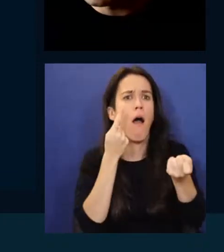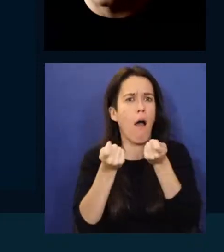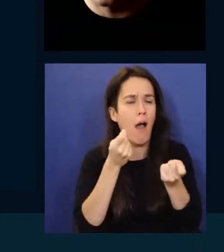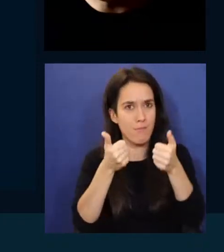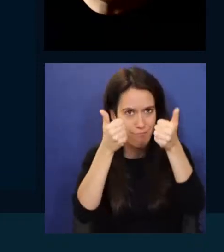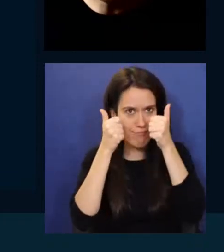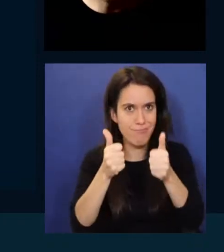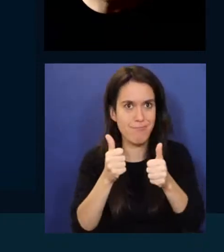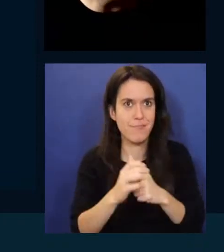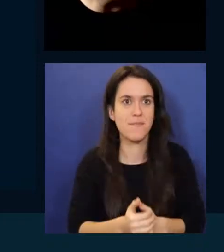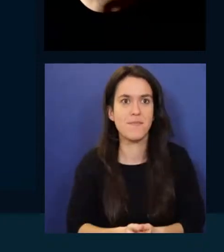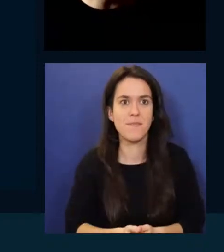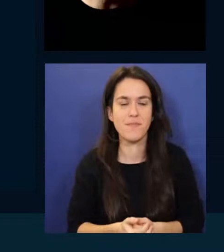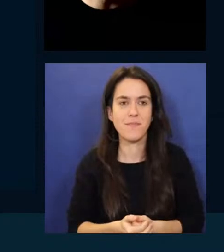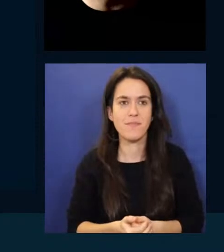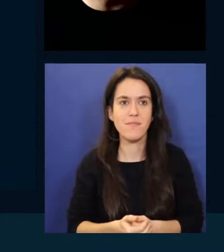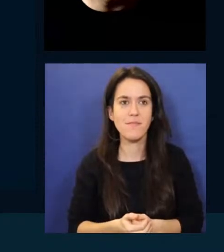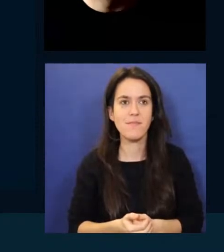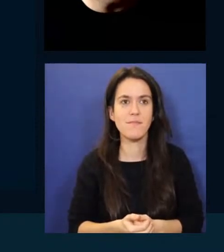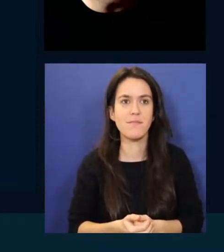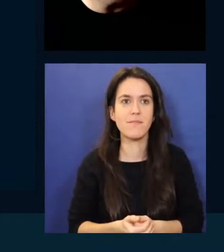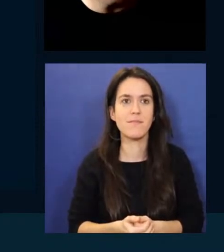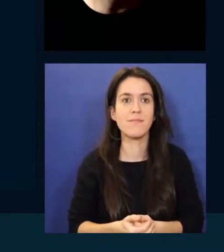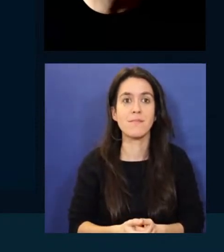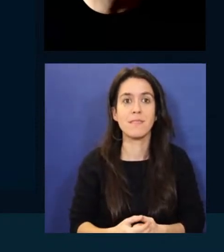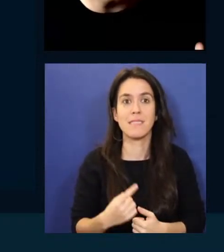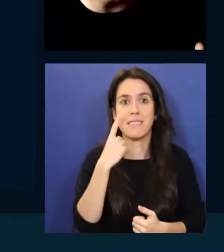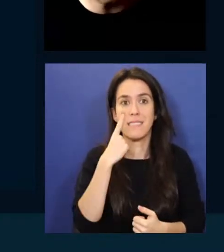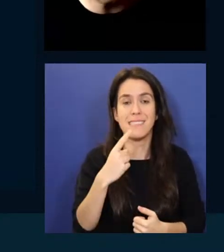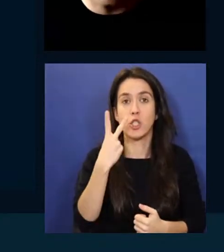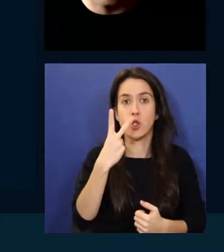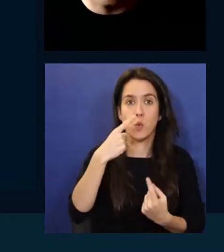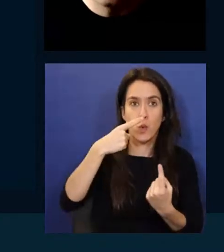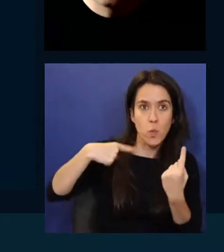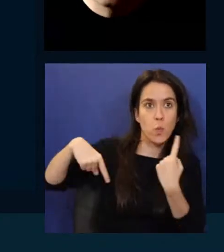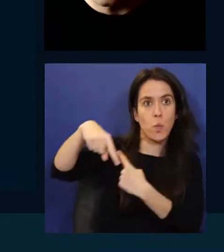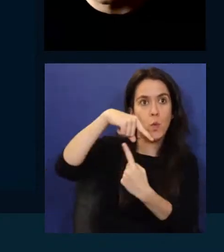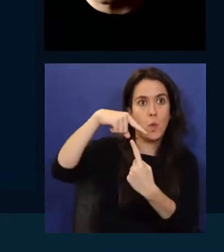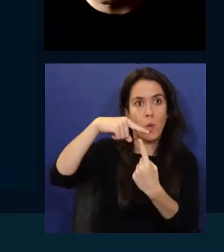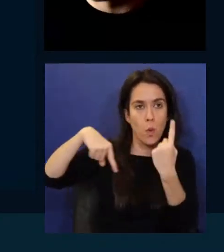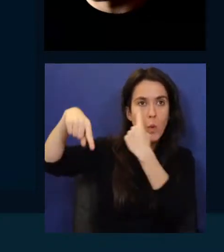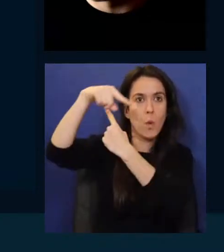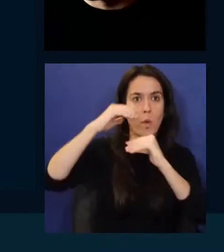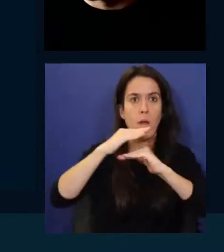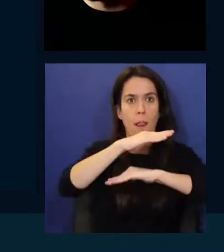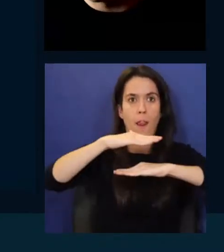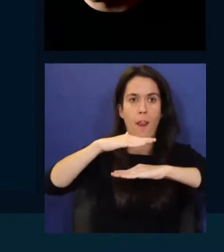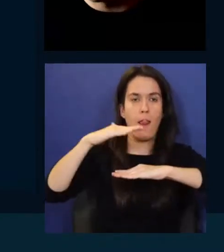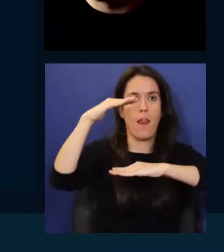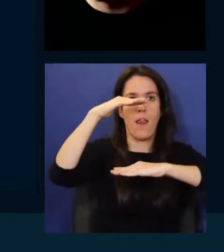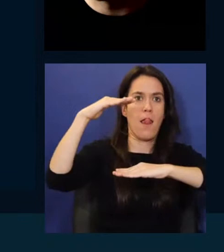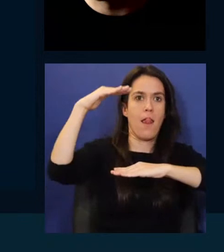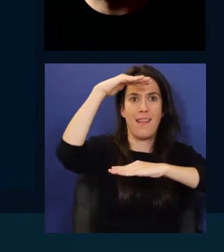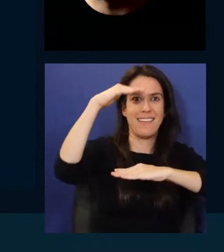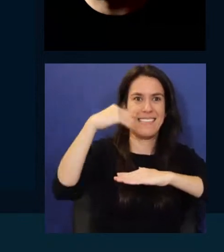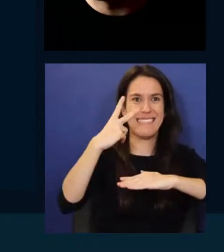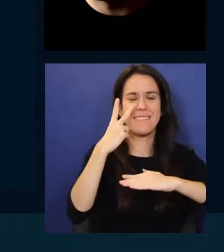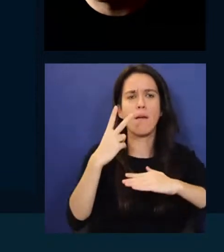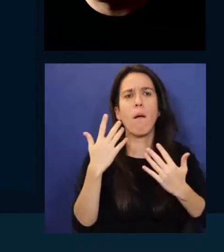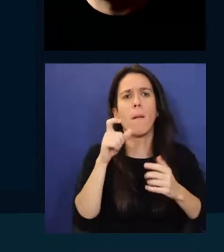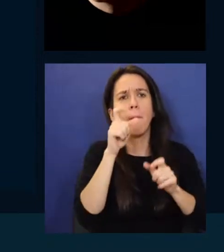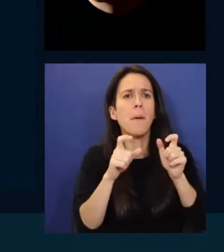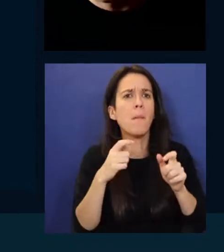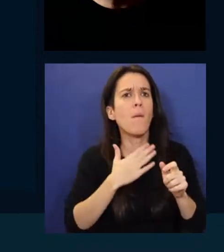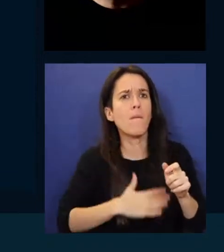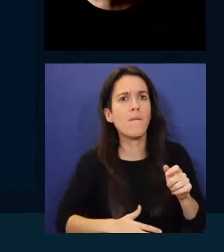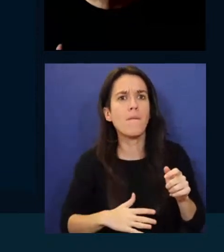two runtimes we've bet on are SQL, T-SQL, and Spark, because T-SQL, of course, for the data engineering community is very, very popular. And